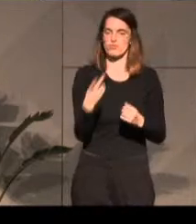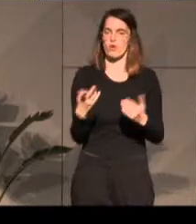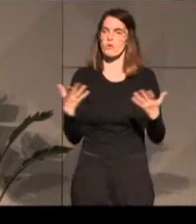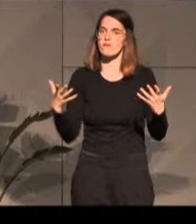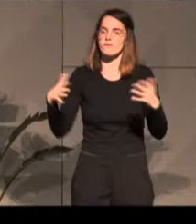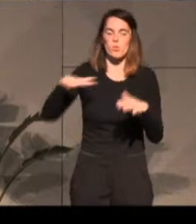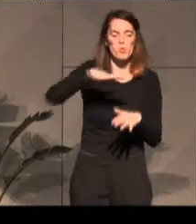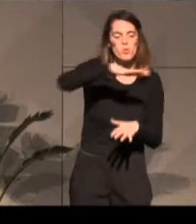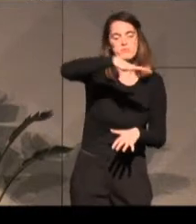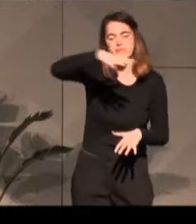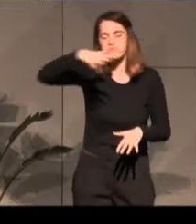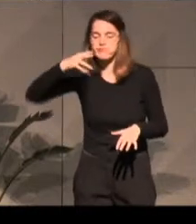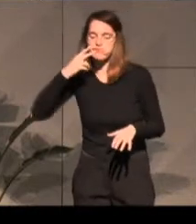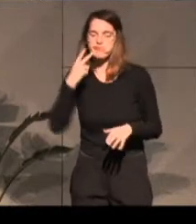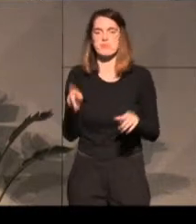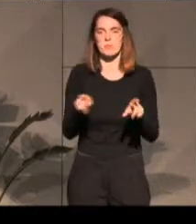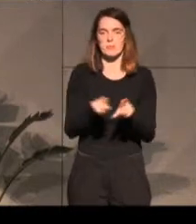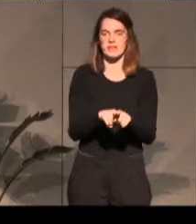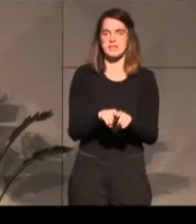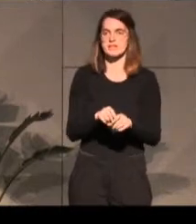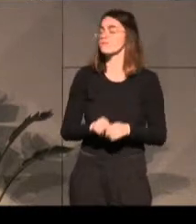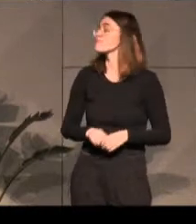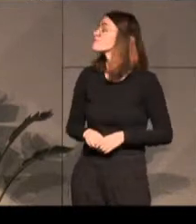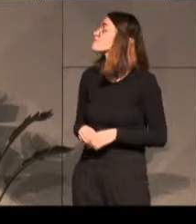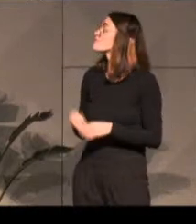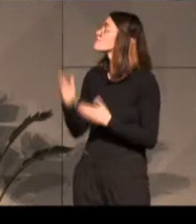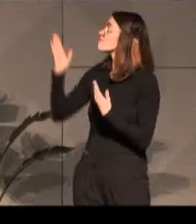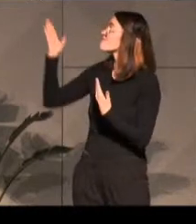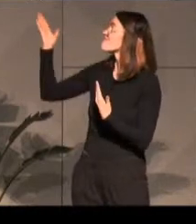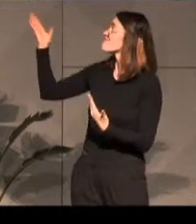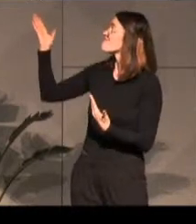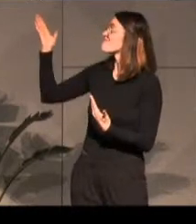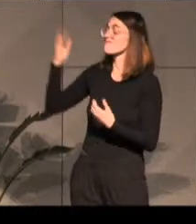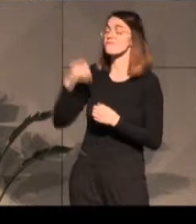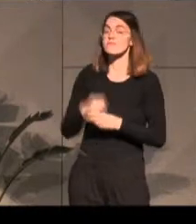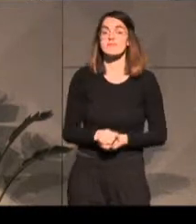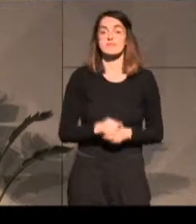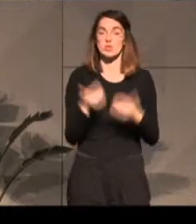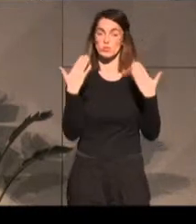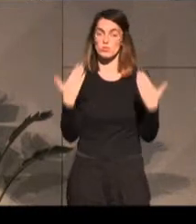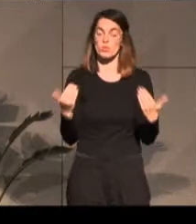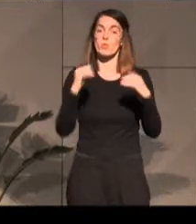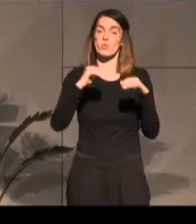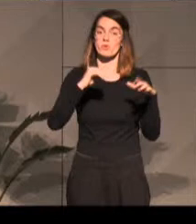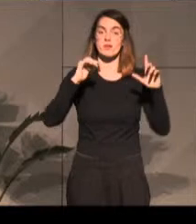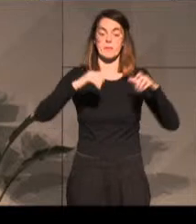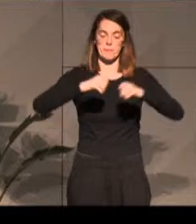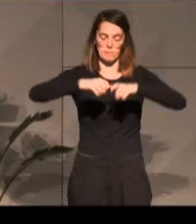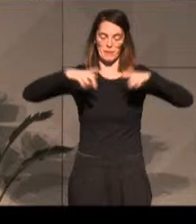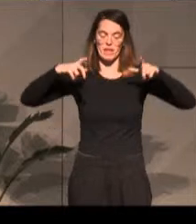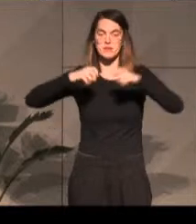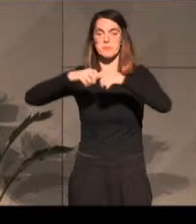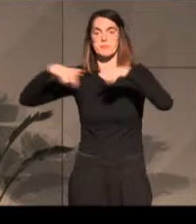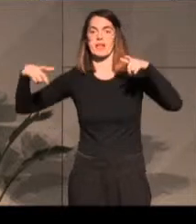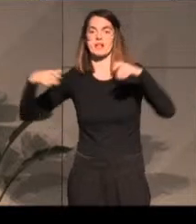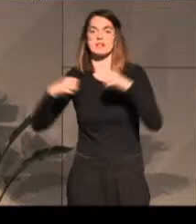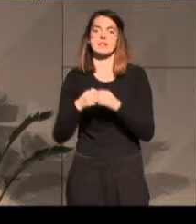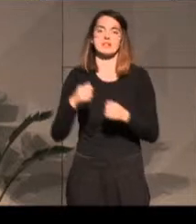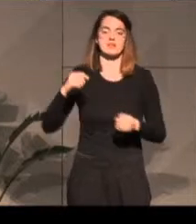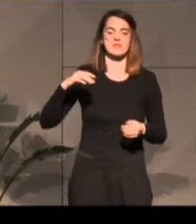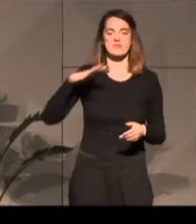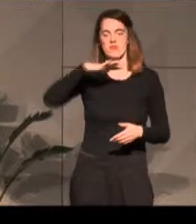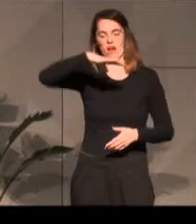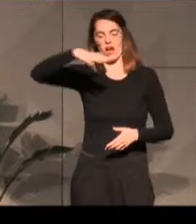the signal that is reflected. It's difficult to interpret, but these are the results. These are ice floe